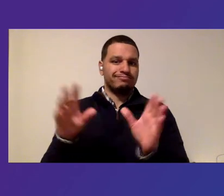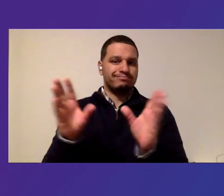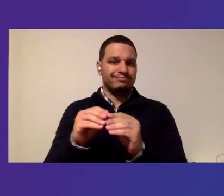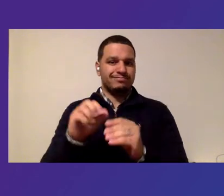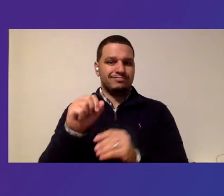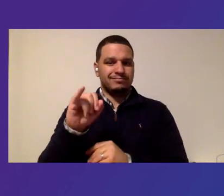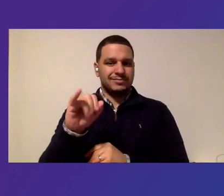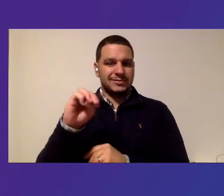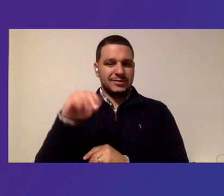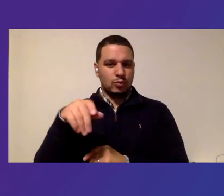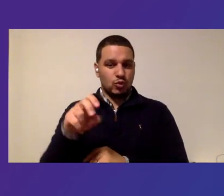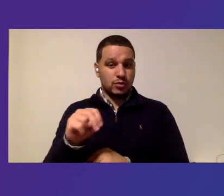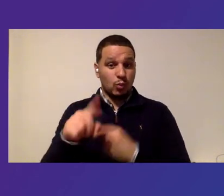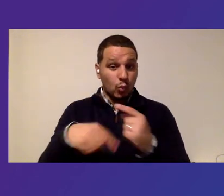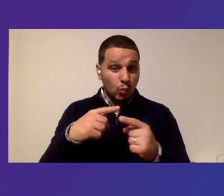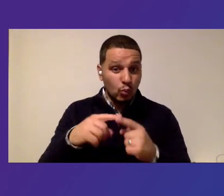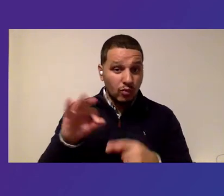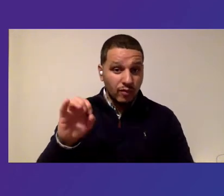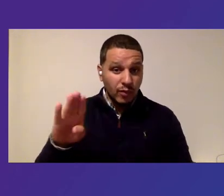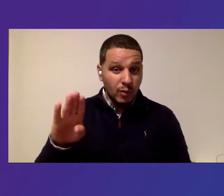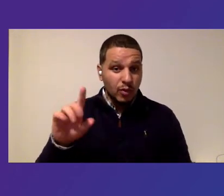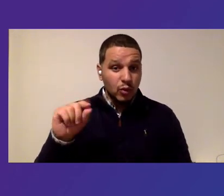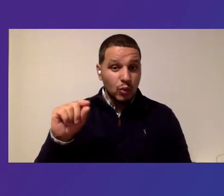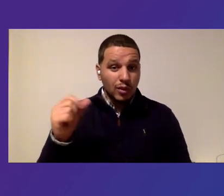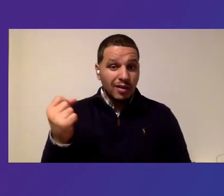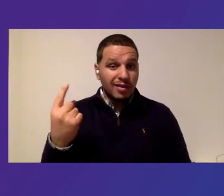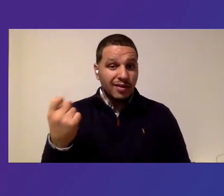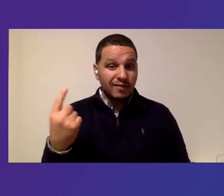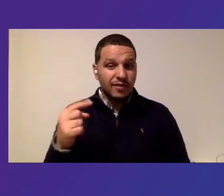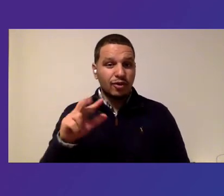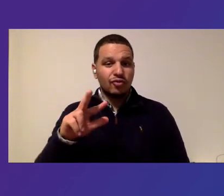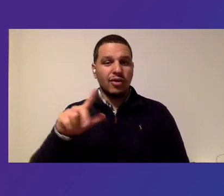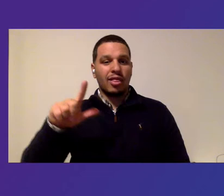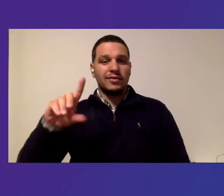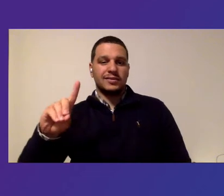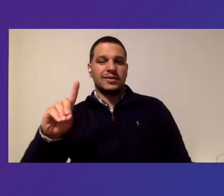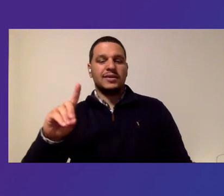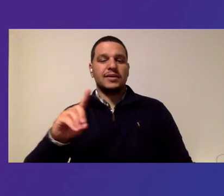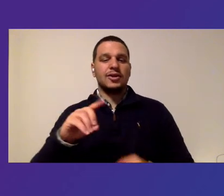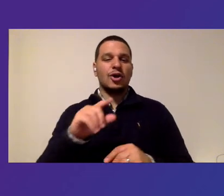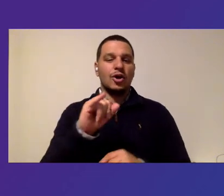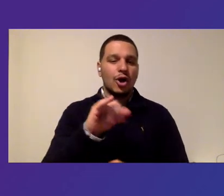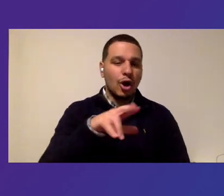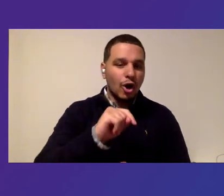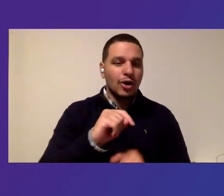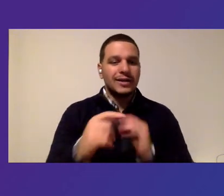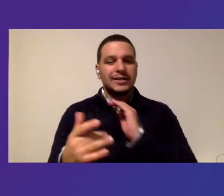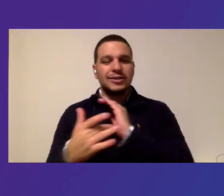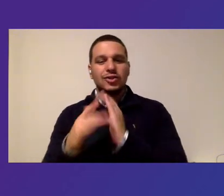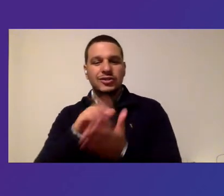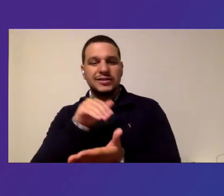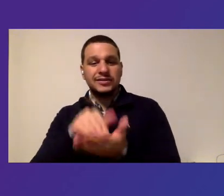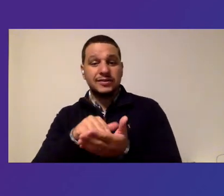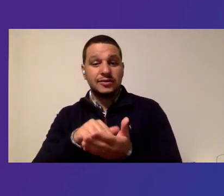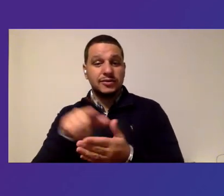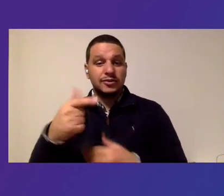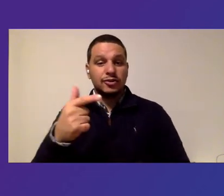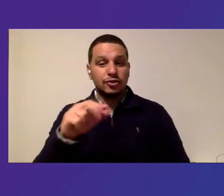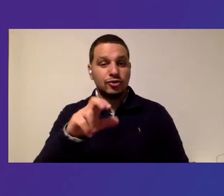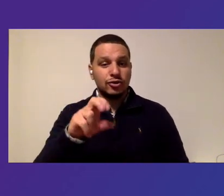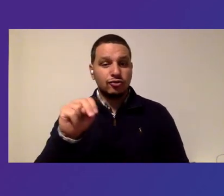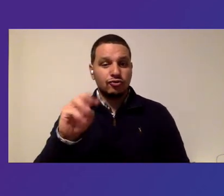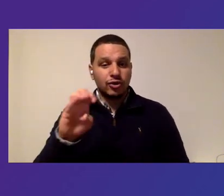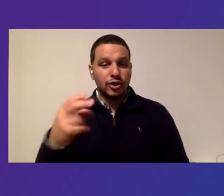in February 2011 at the 3LD Art and Technology Center on Greenwich and Rector Streets